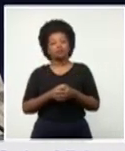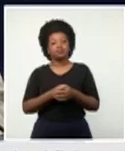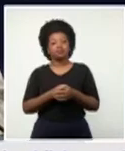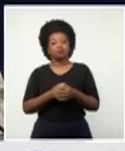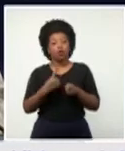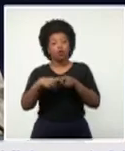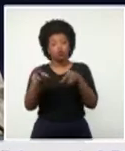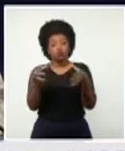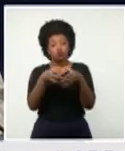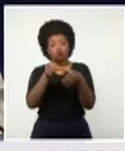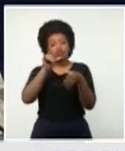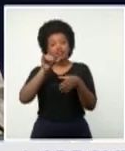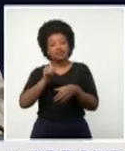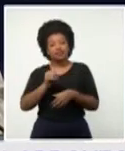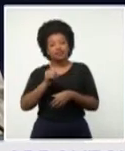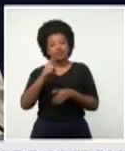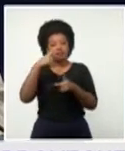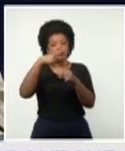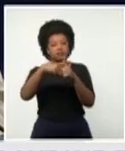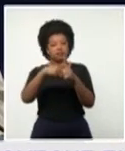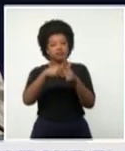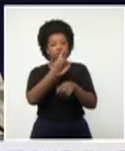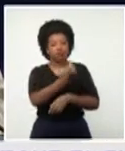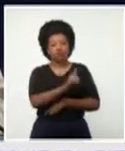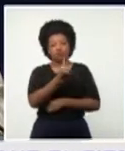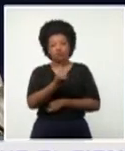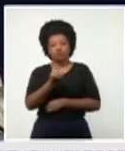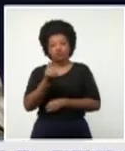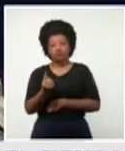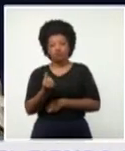49 and 60 and over, and each one have one case.